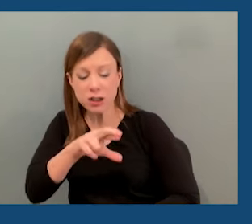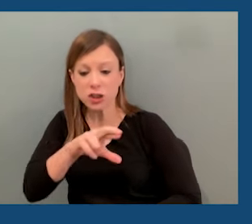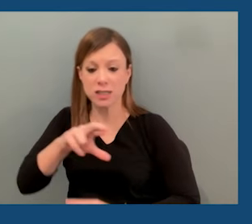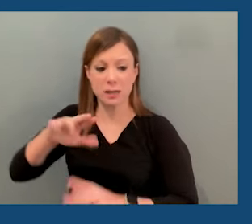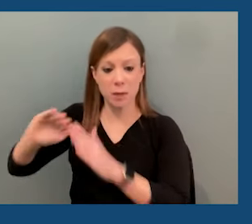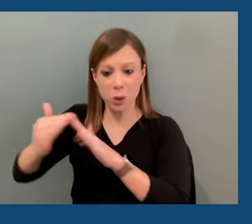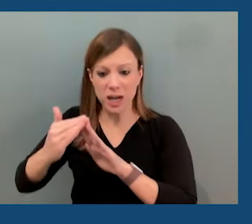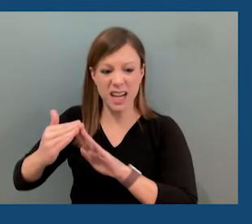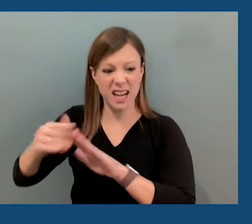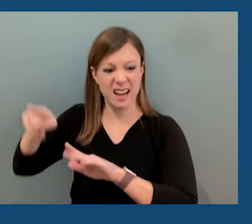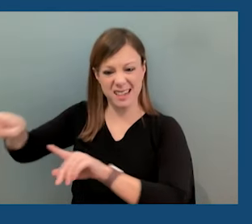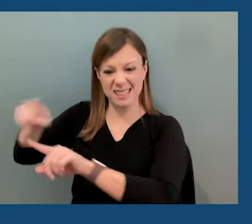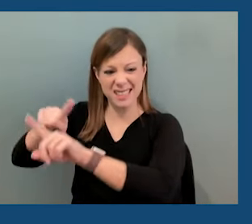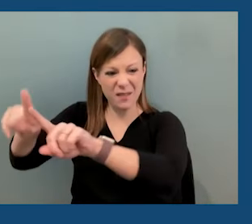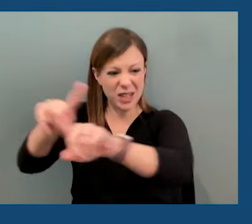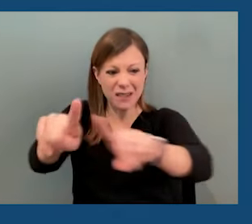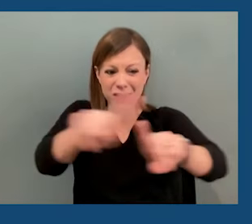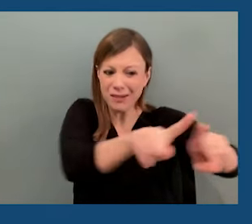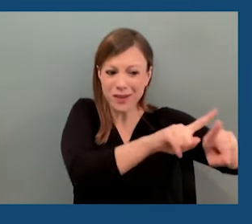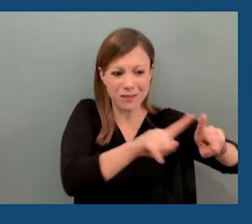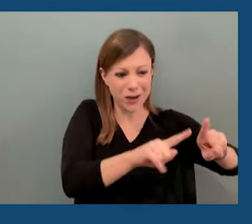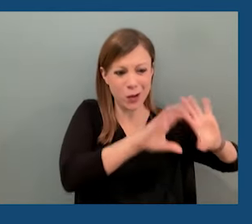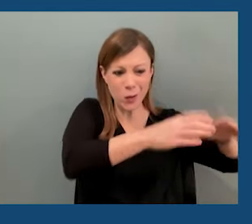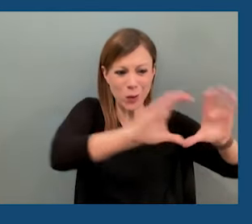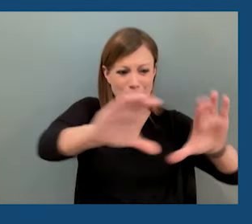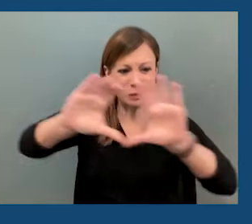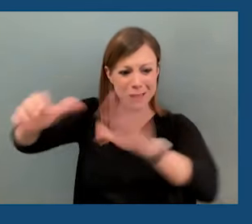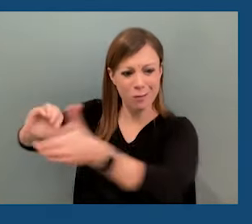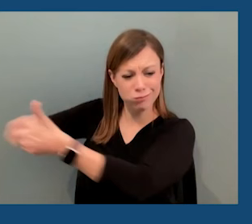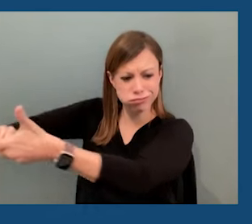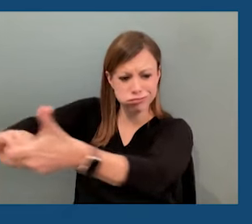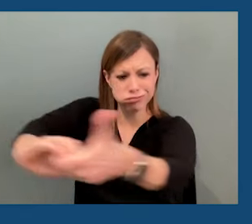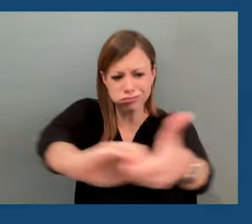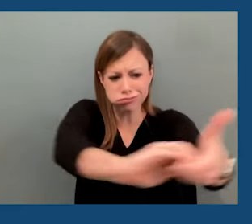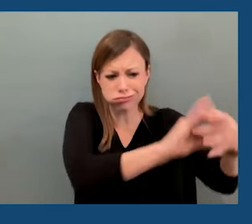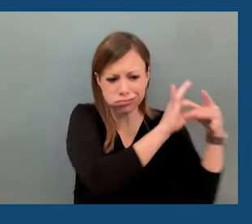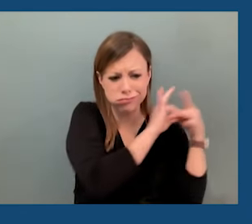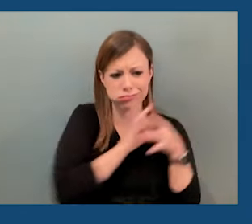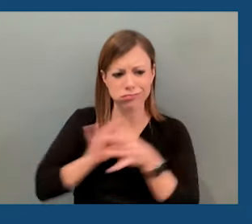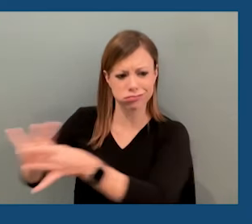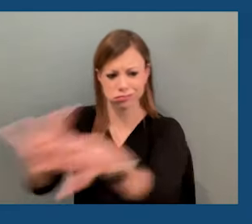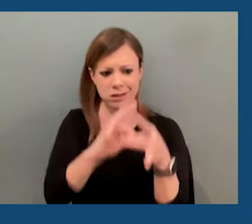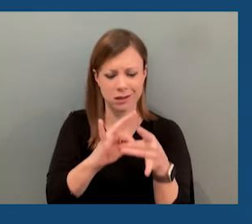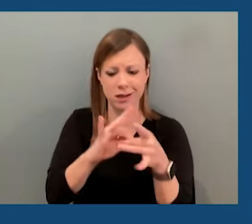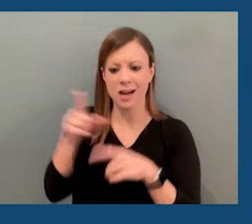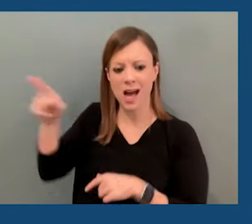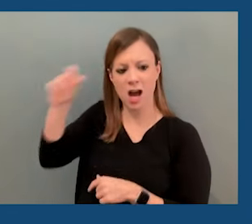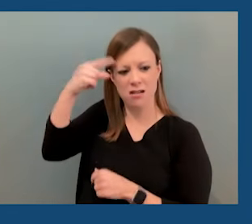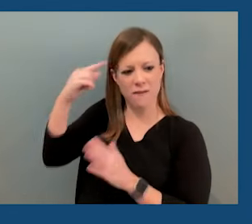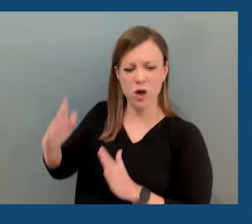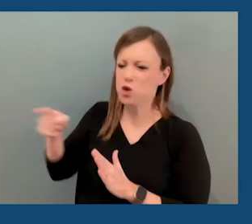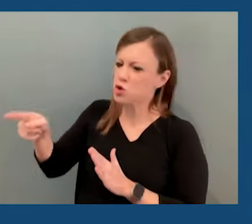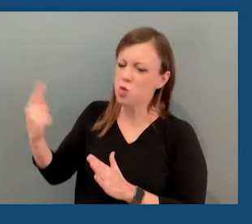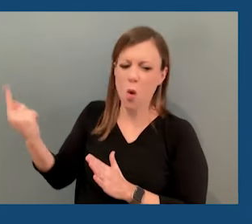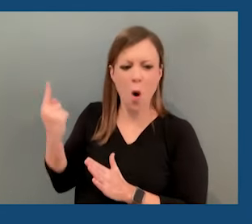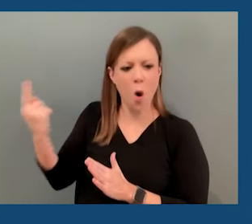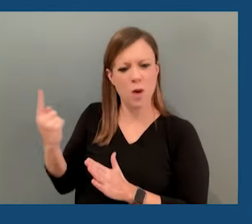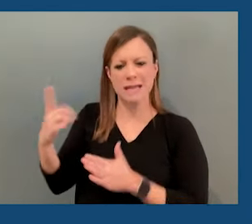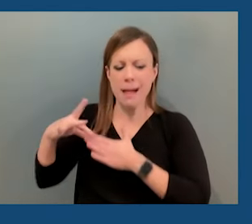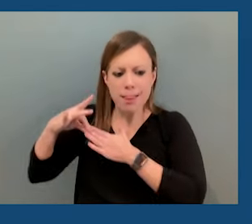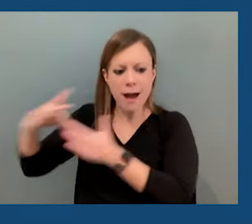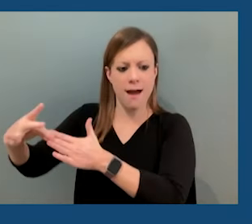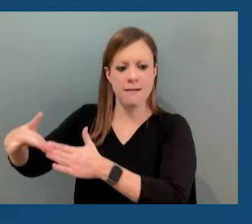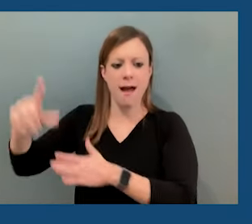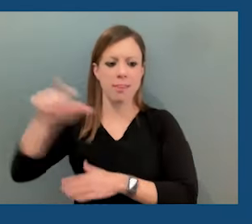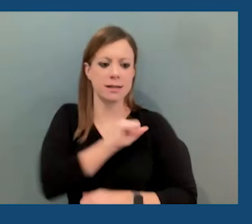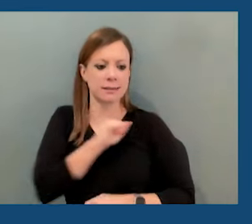partnership, not just here in Westchester and in the other counties around us, but in the state overall. You've led that leadership. The members of the state legislature are very much a part of